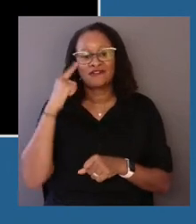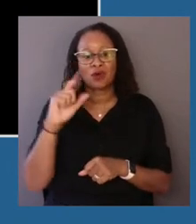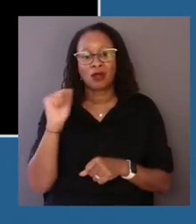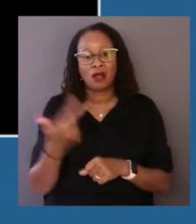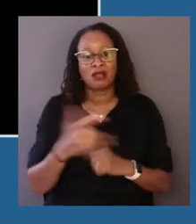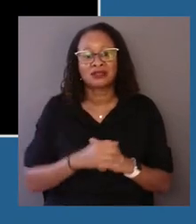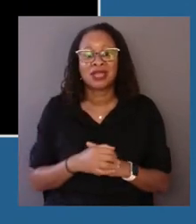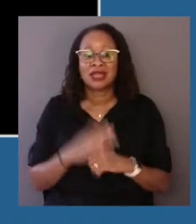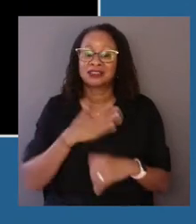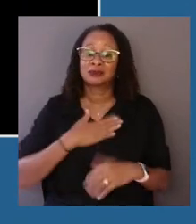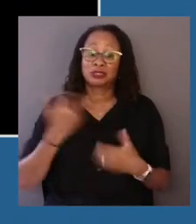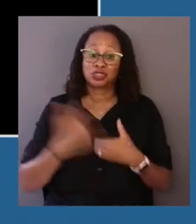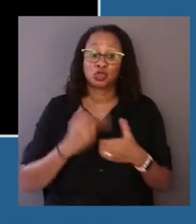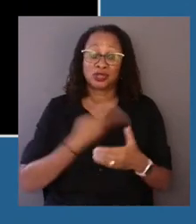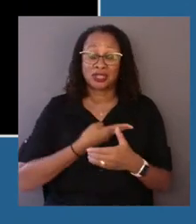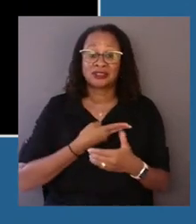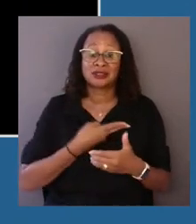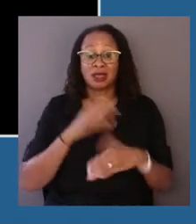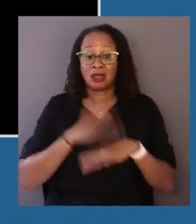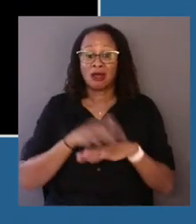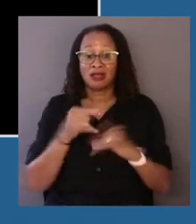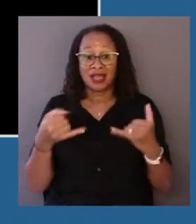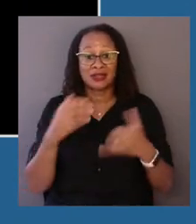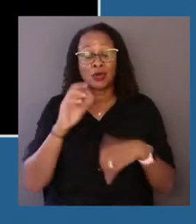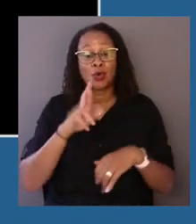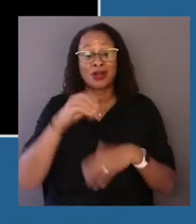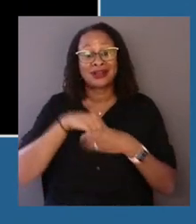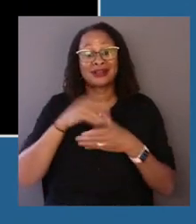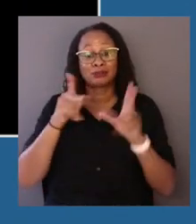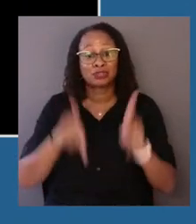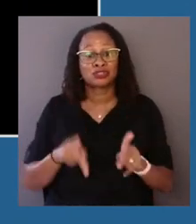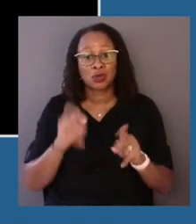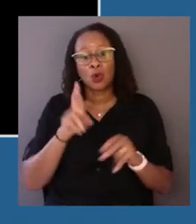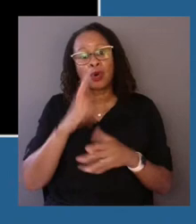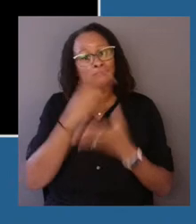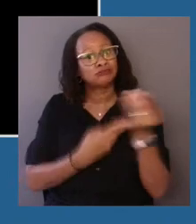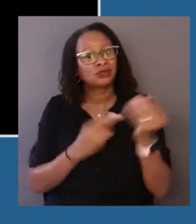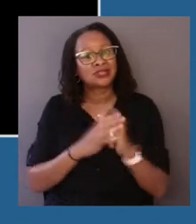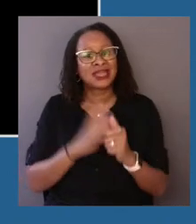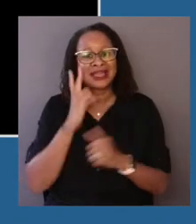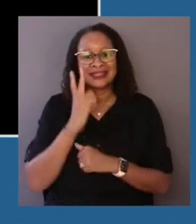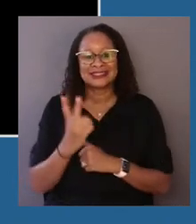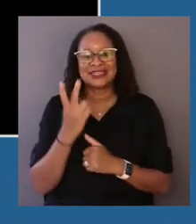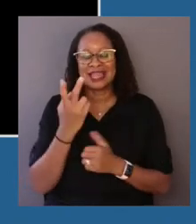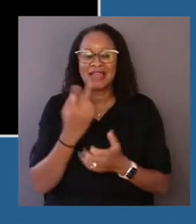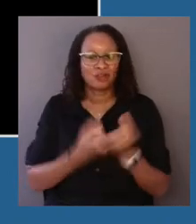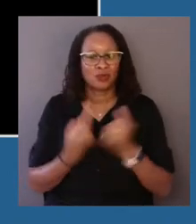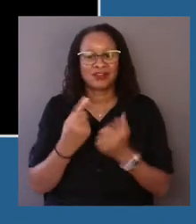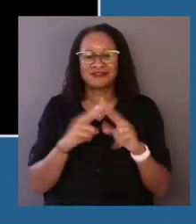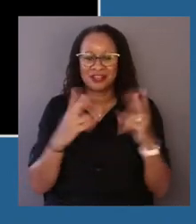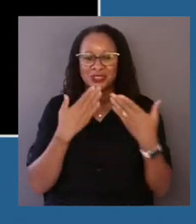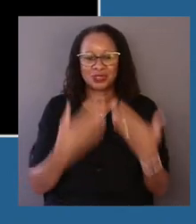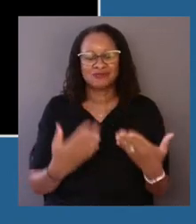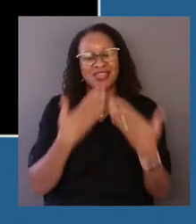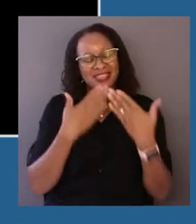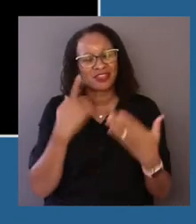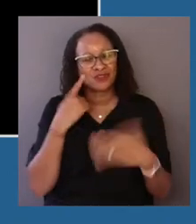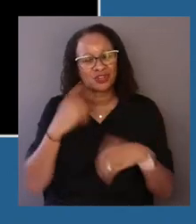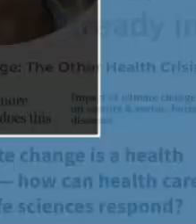please join us online or in person or both, and see everybody very soon. Thank you for your time today.